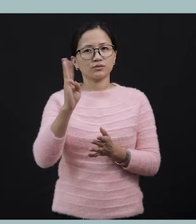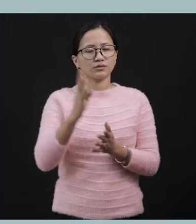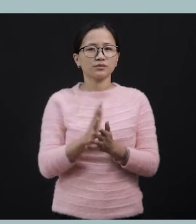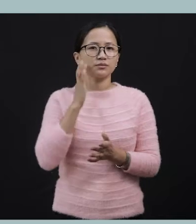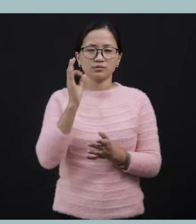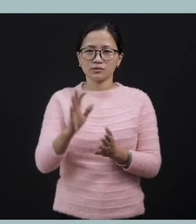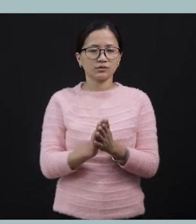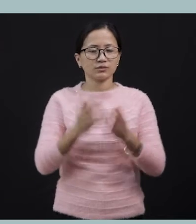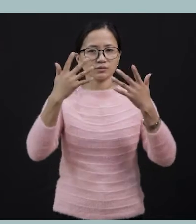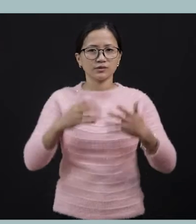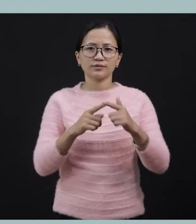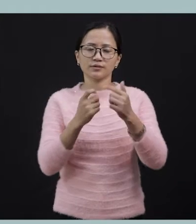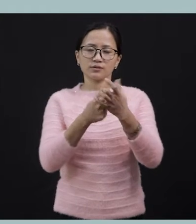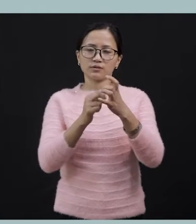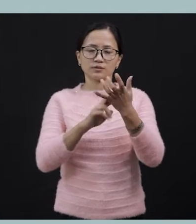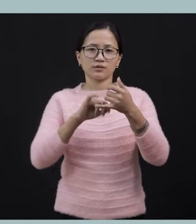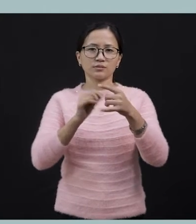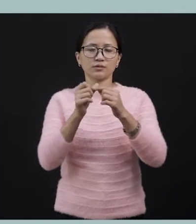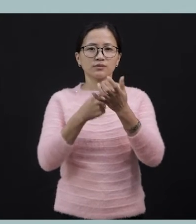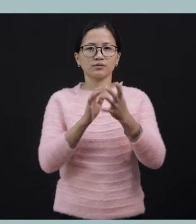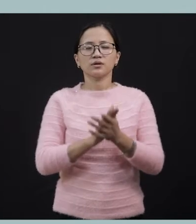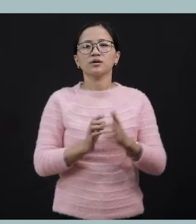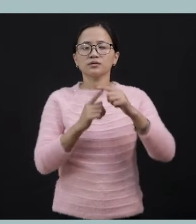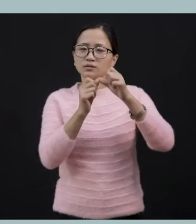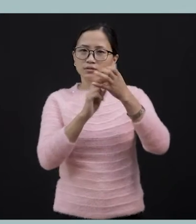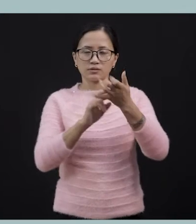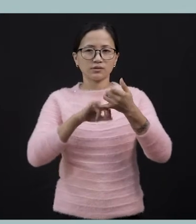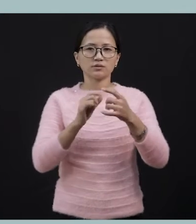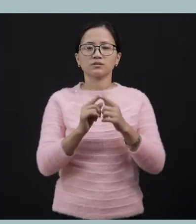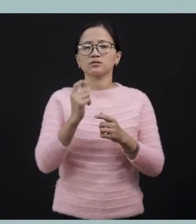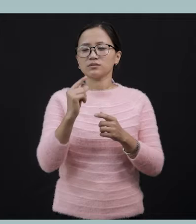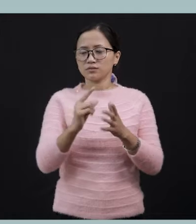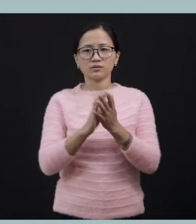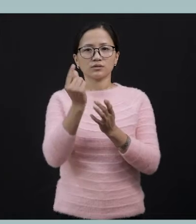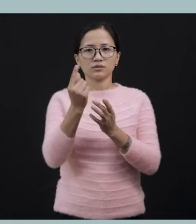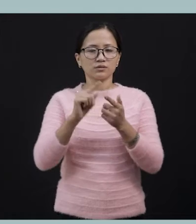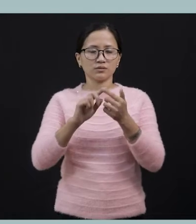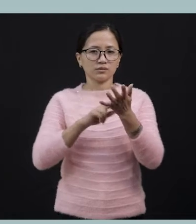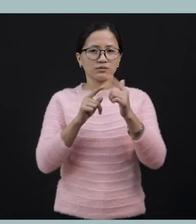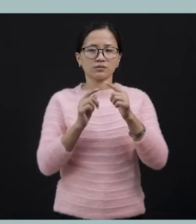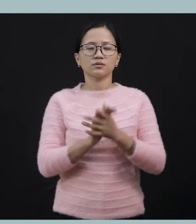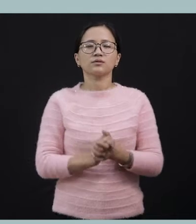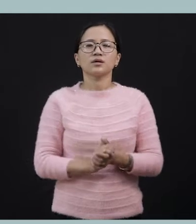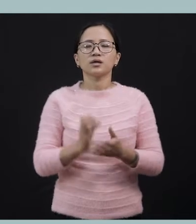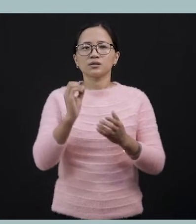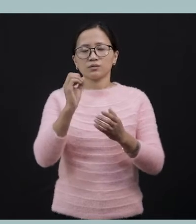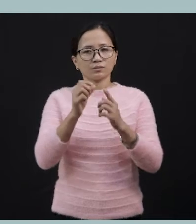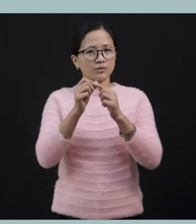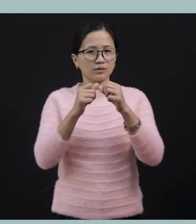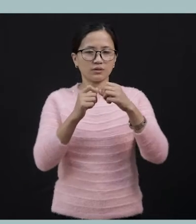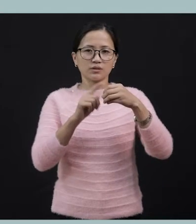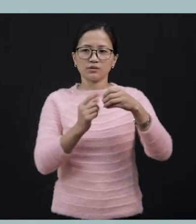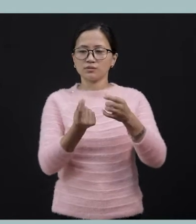were transparent bodies, translucent bodies, and opaque bodies. We have